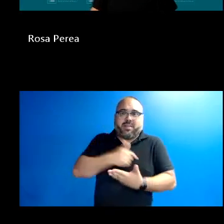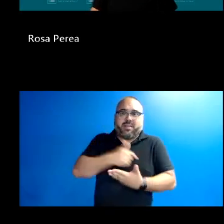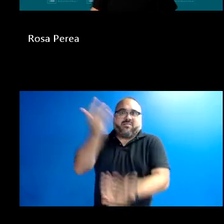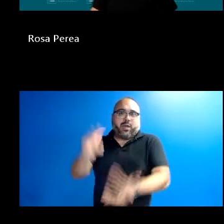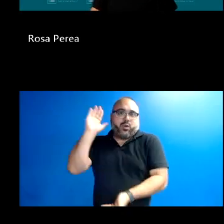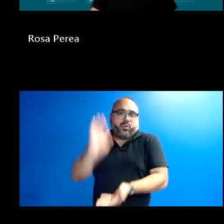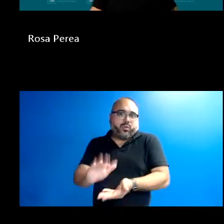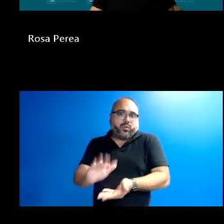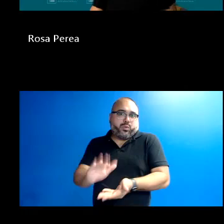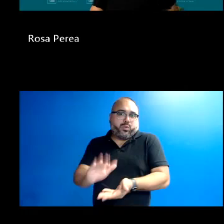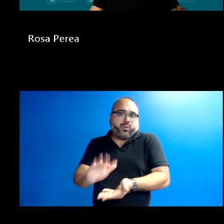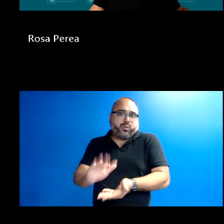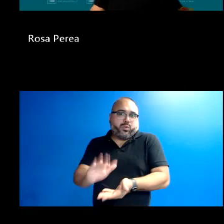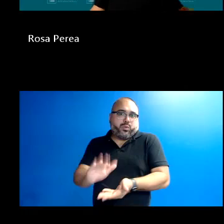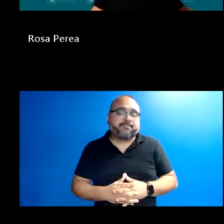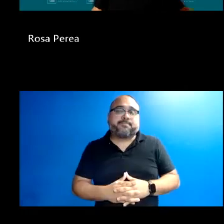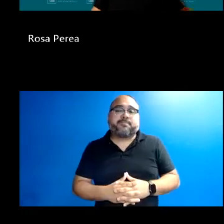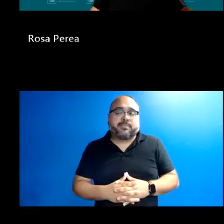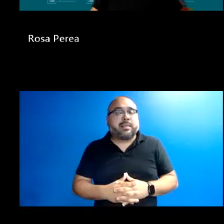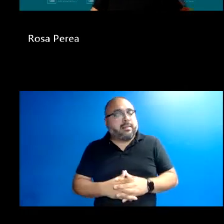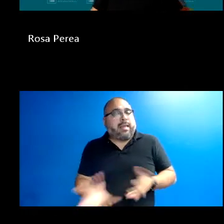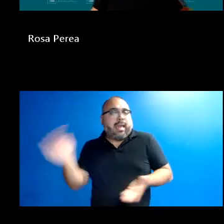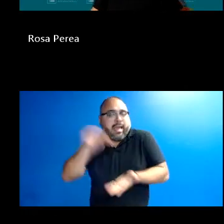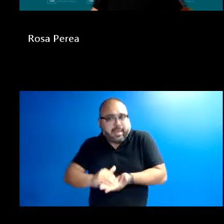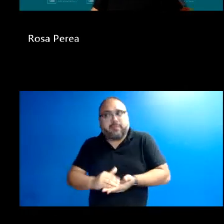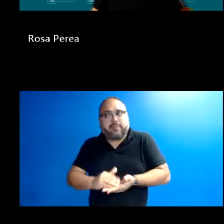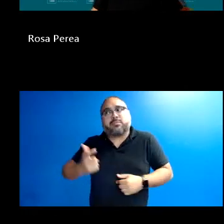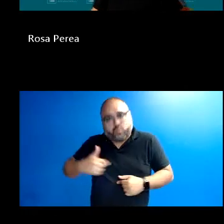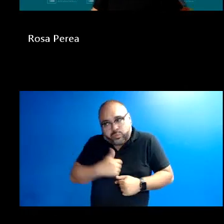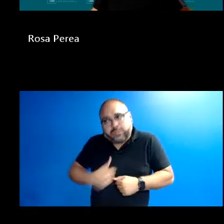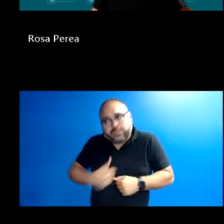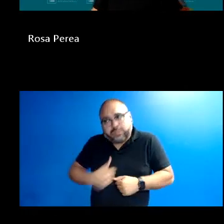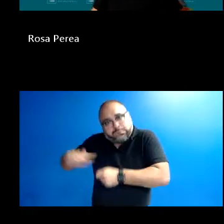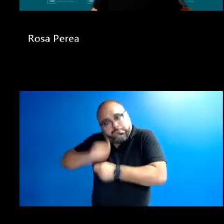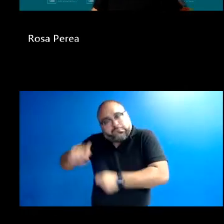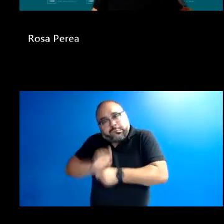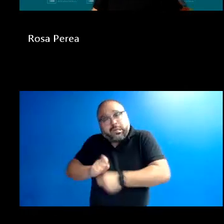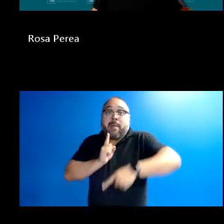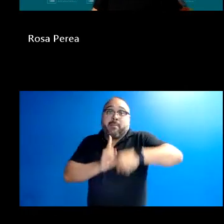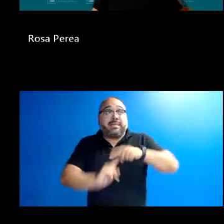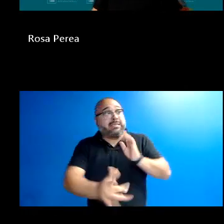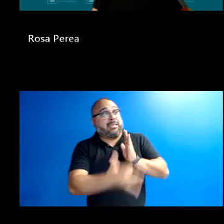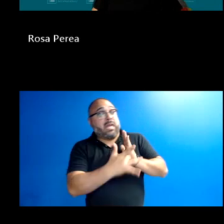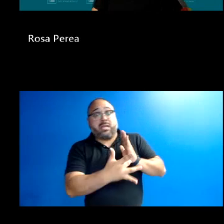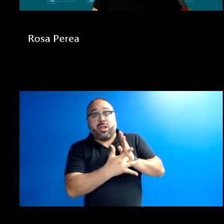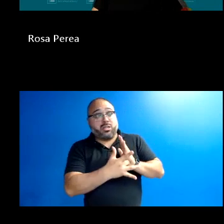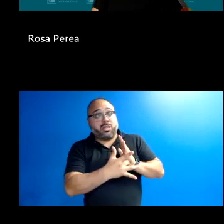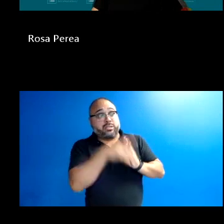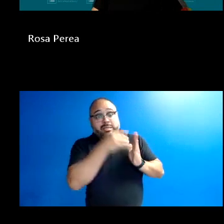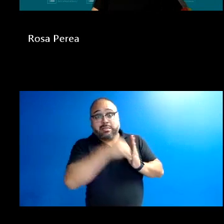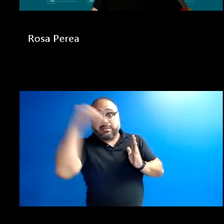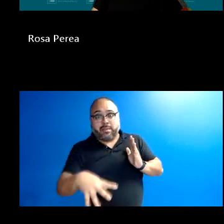mentioned, we're working really hard, investing heavily in upgrades and technology necessary to